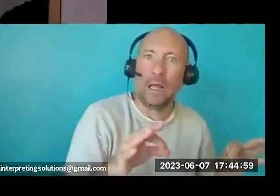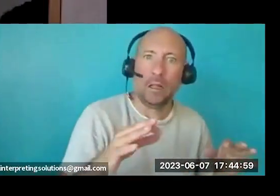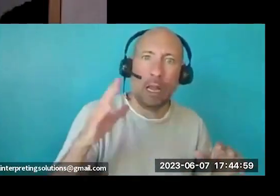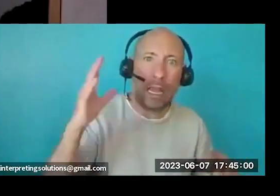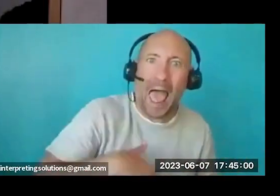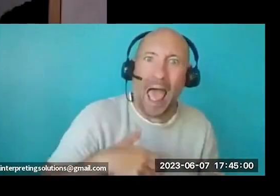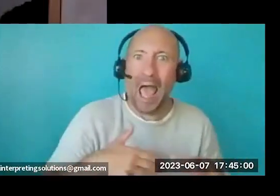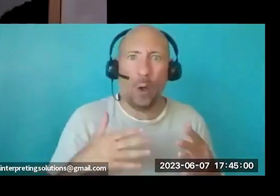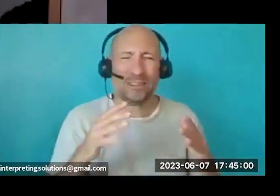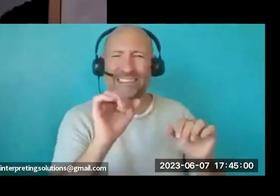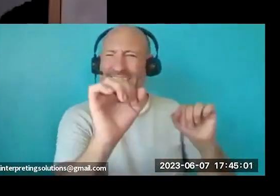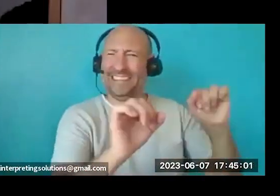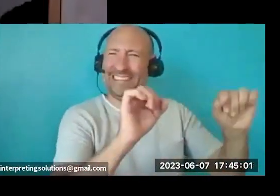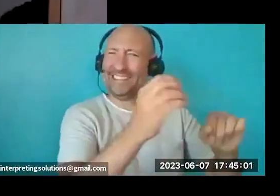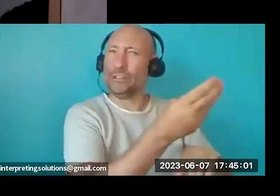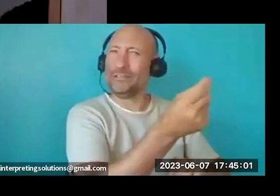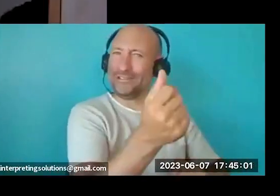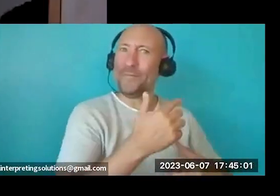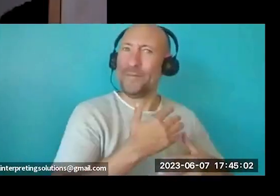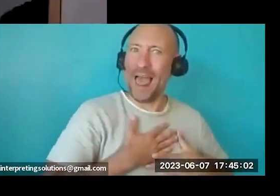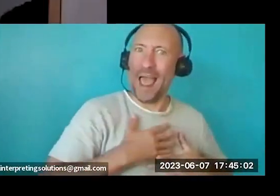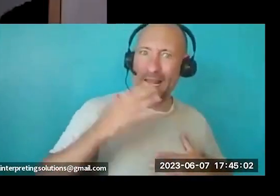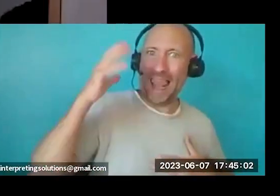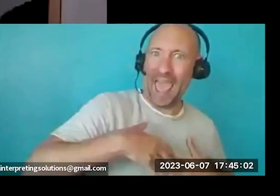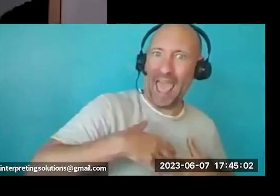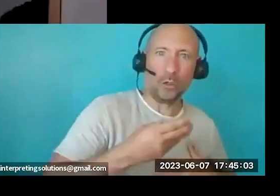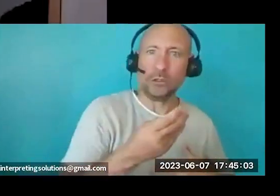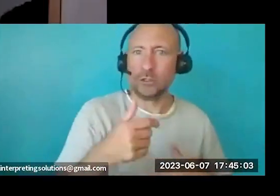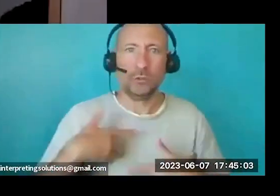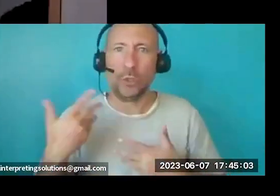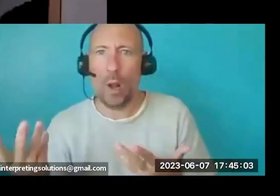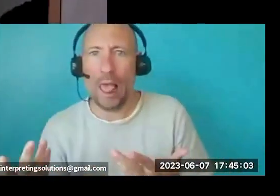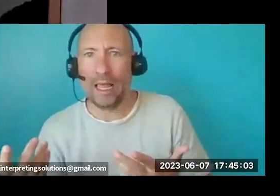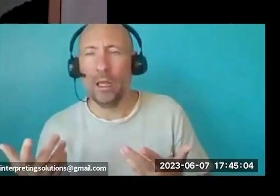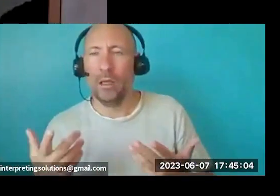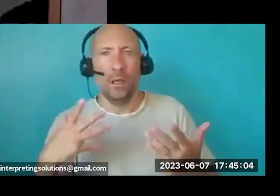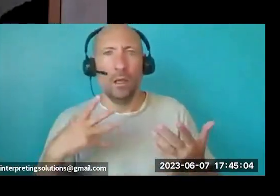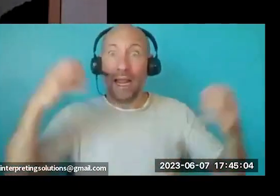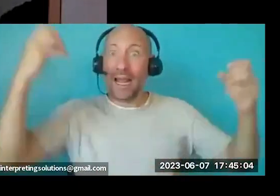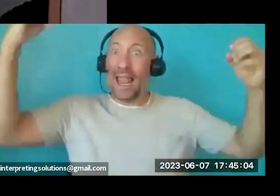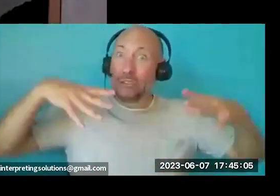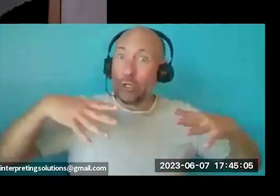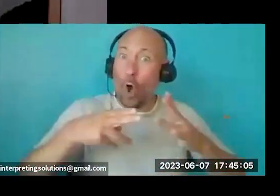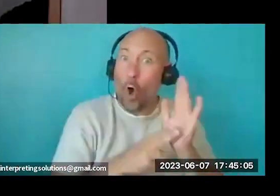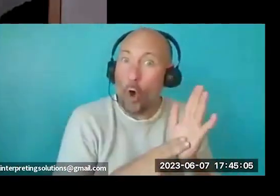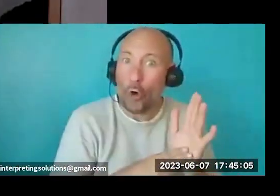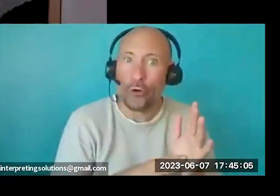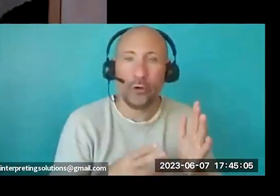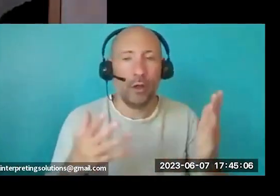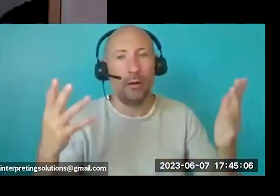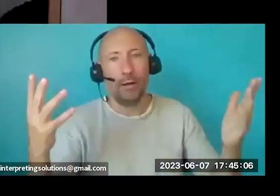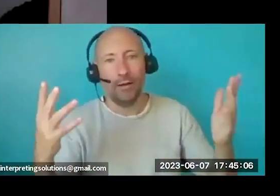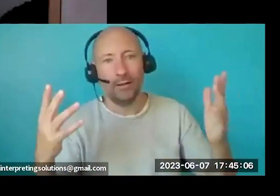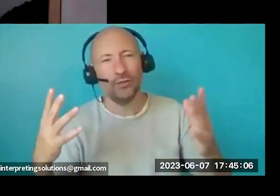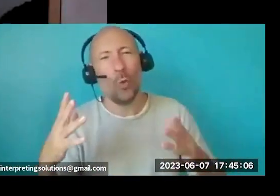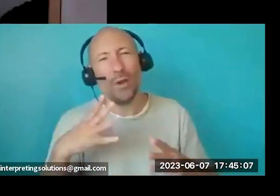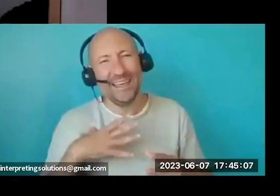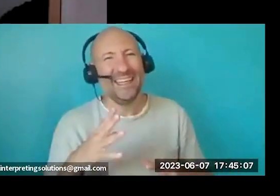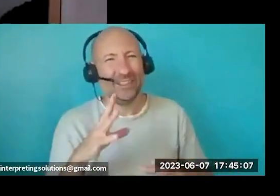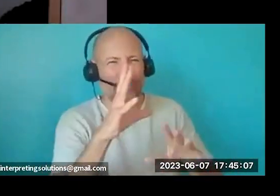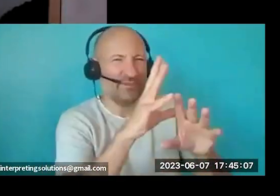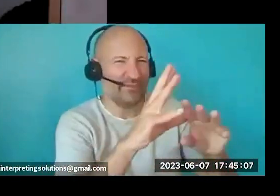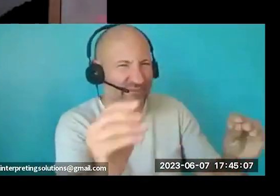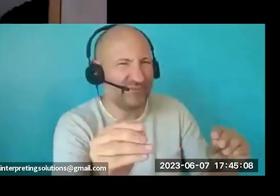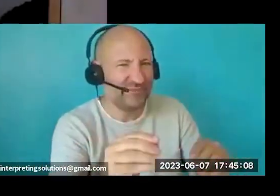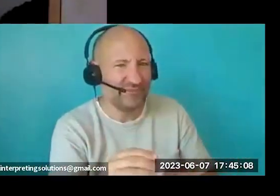we're trying to find that balance where we can keep the house lights on and make content warnings within the production and enable